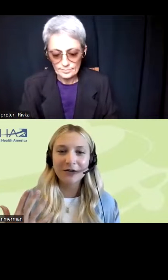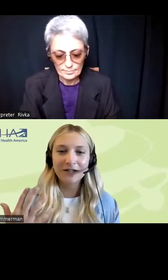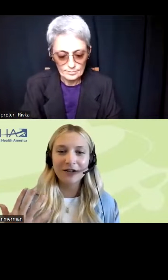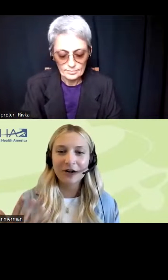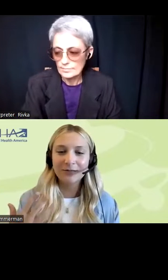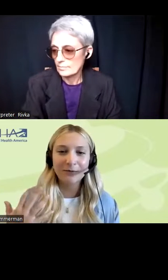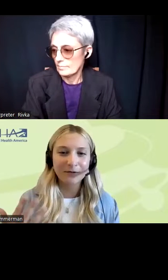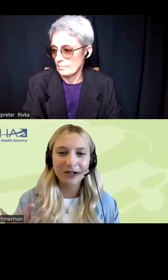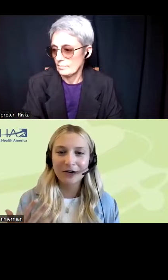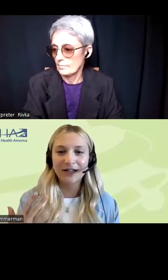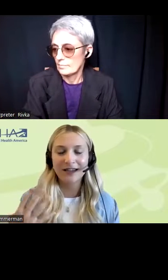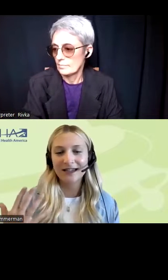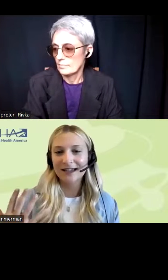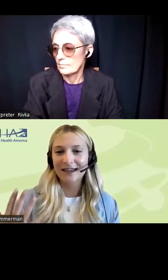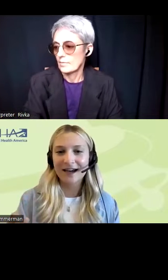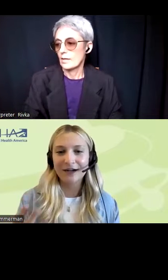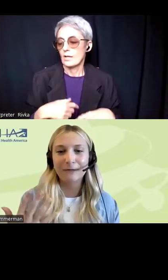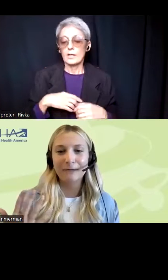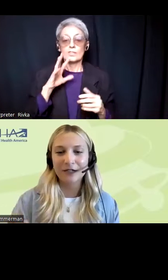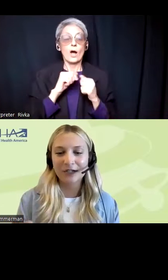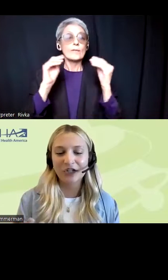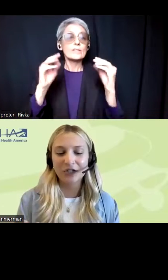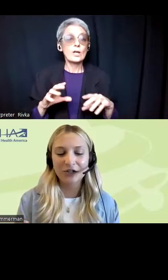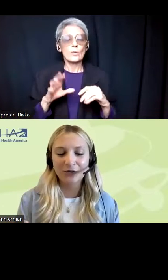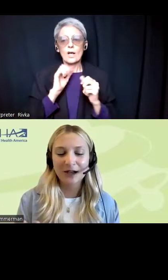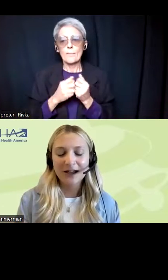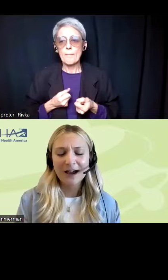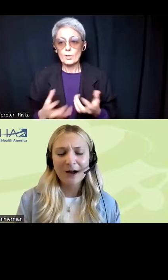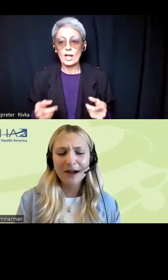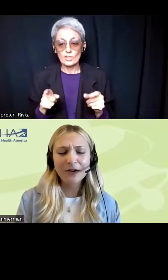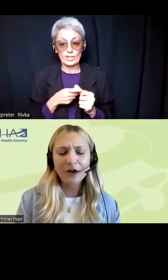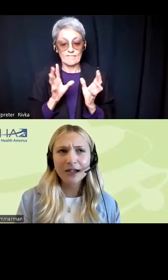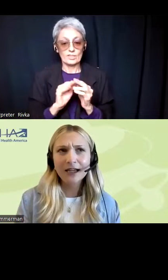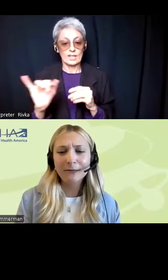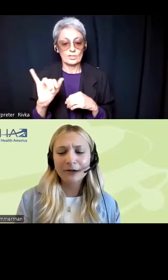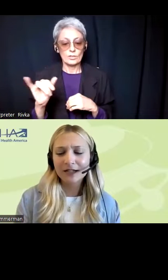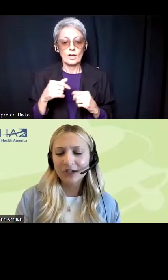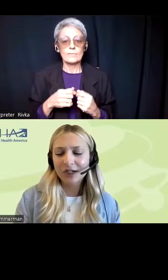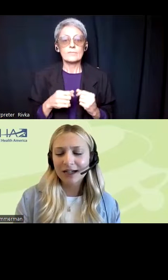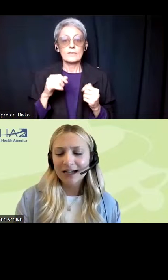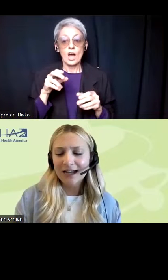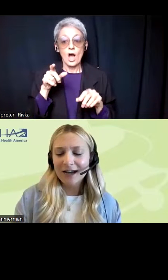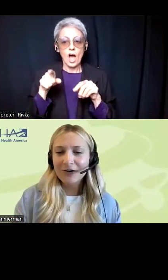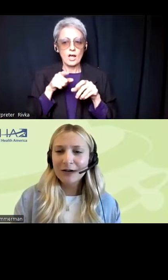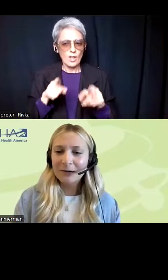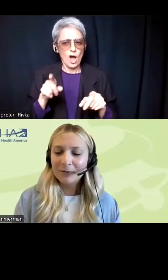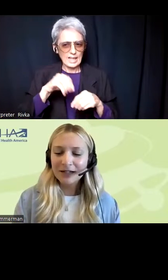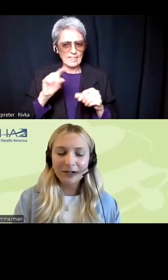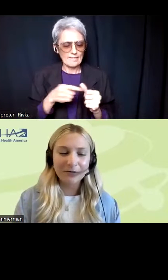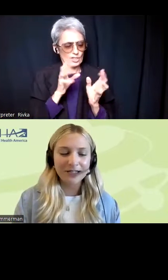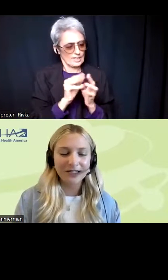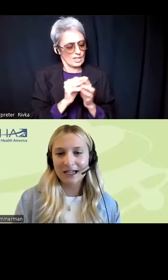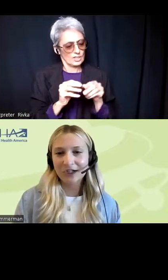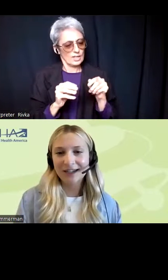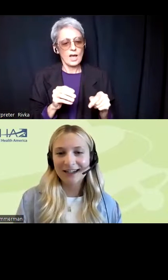And I know we talked about burnout and things like that in our first session too. And along in that first session, I know at one point in